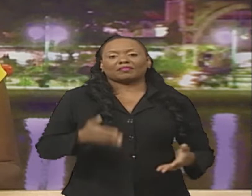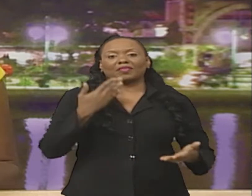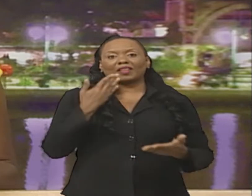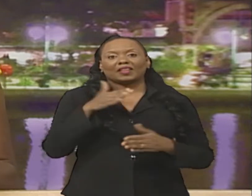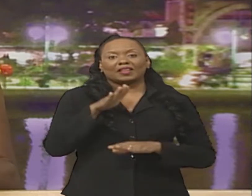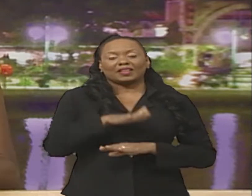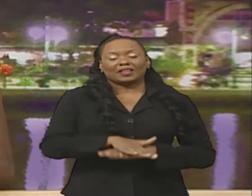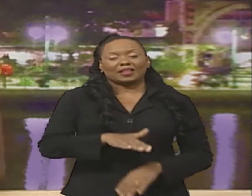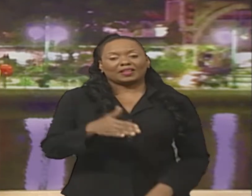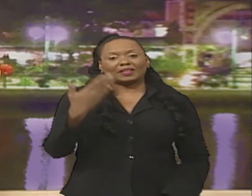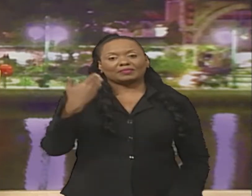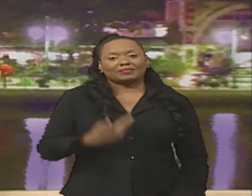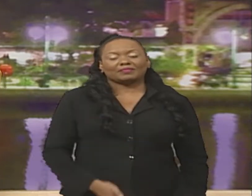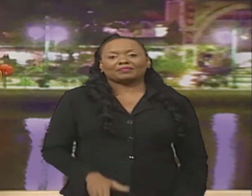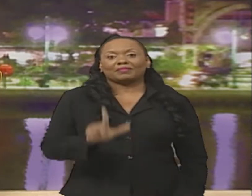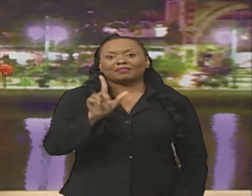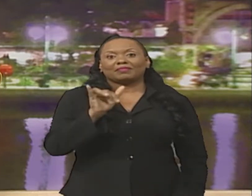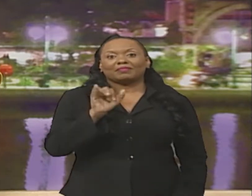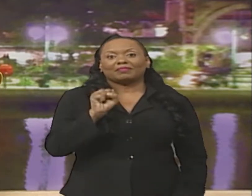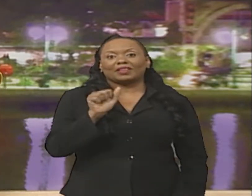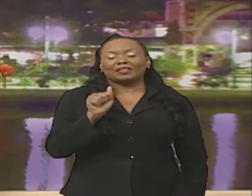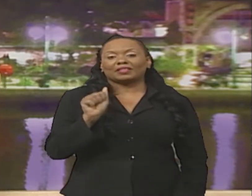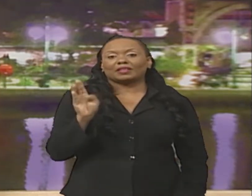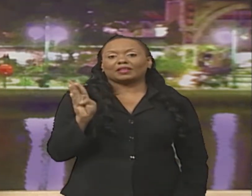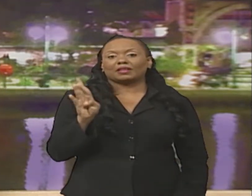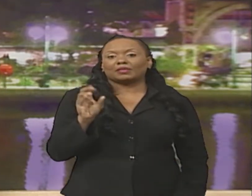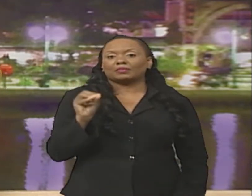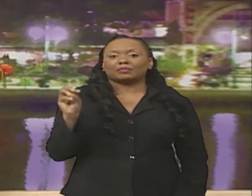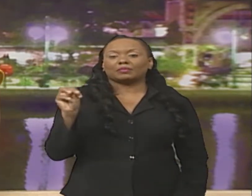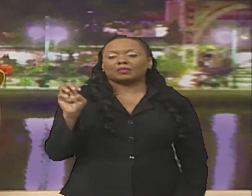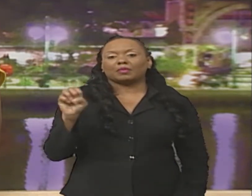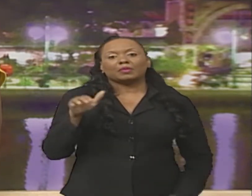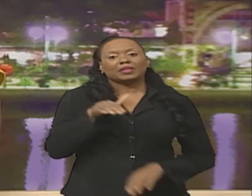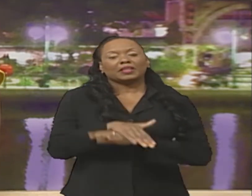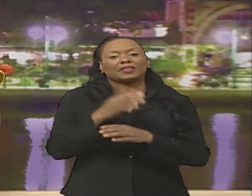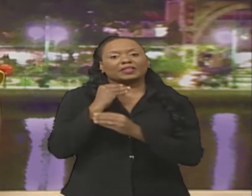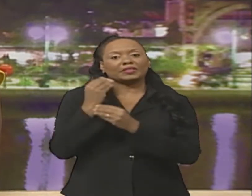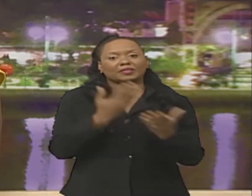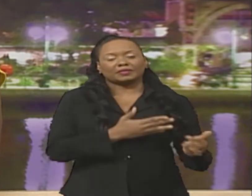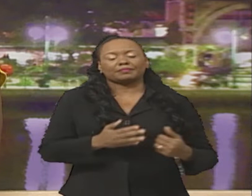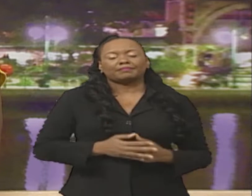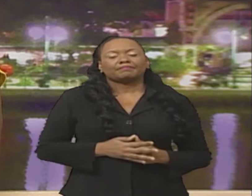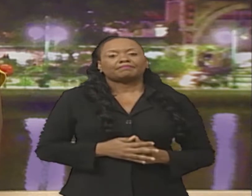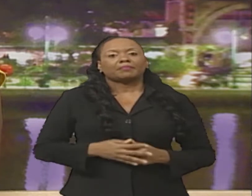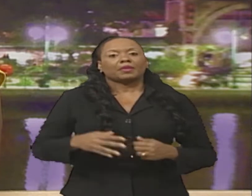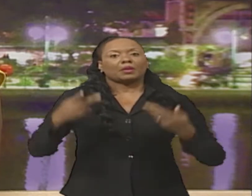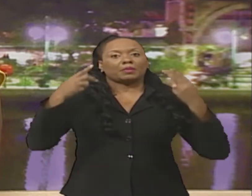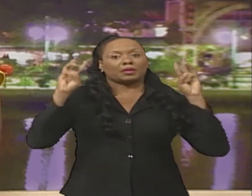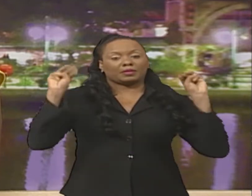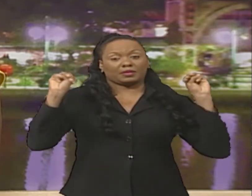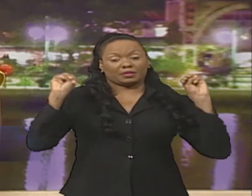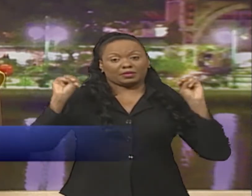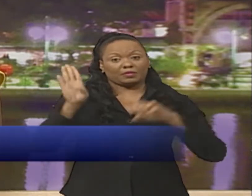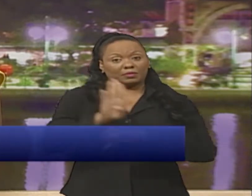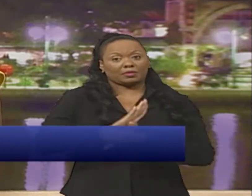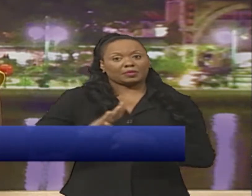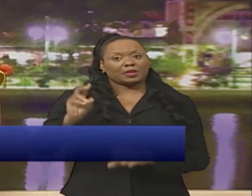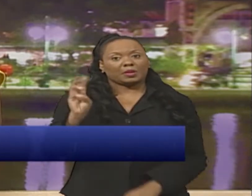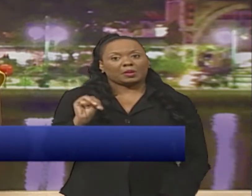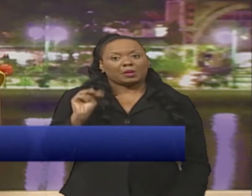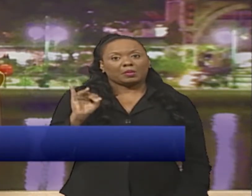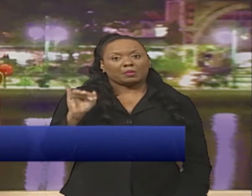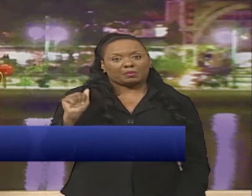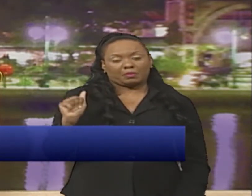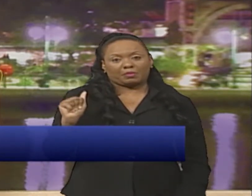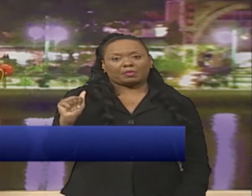Good evening. I'm Lisa Broom with the CBC Evening News. In our top story tonight, Prime Minister Mia Amor-Motley wants